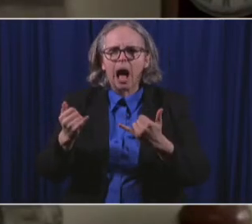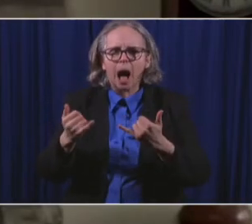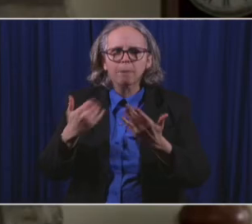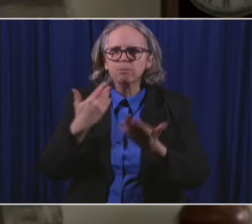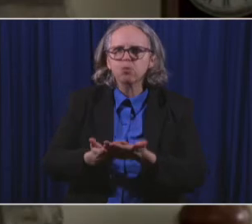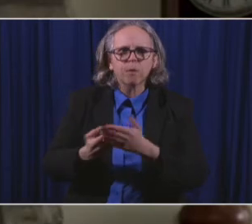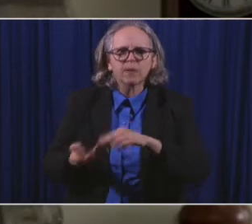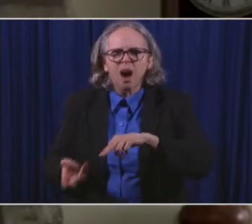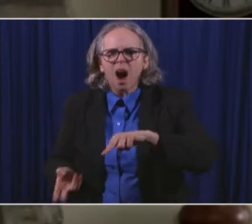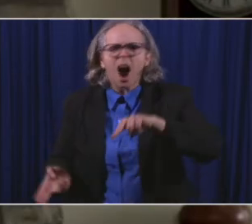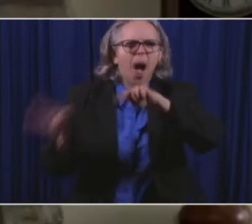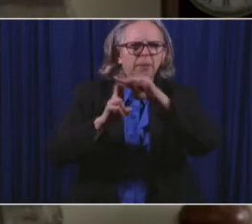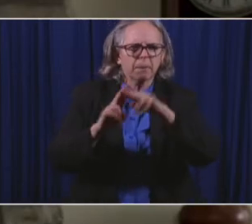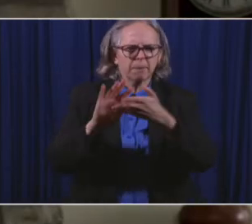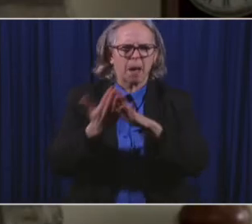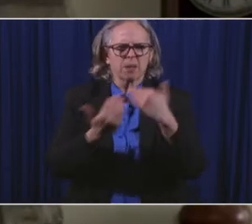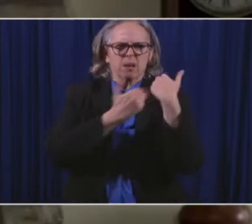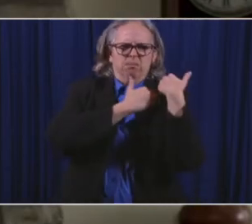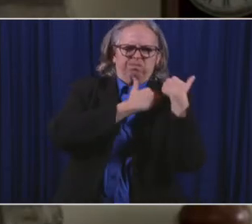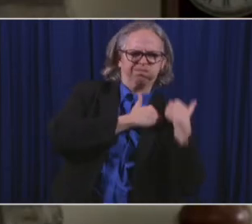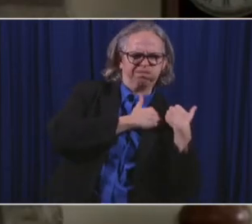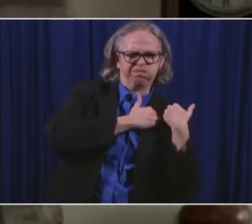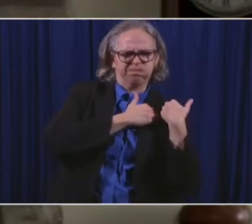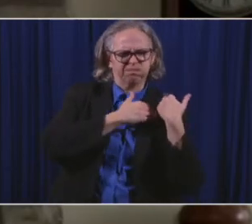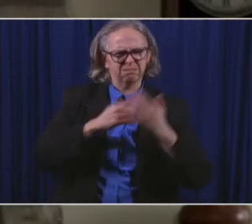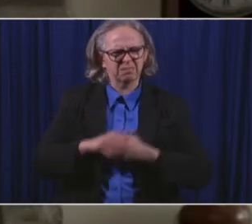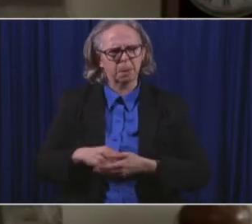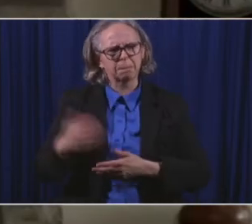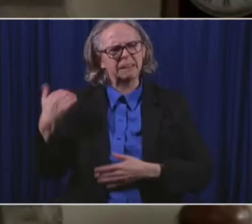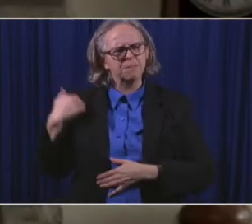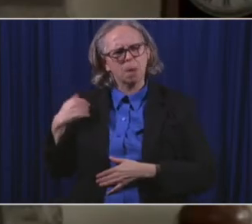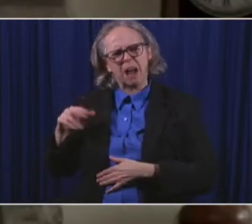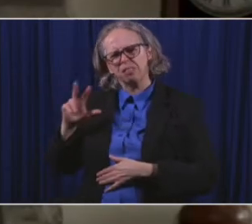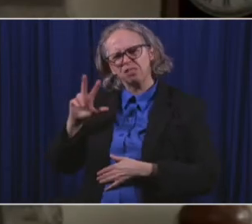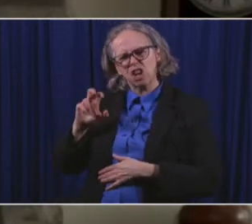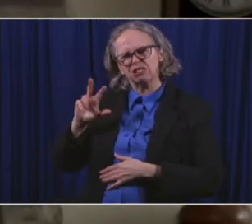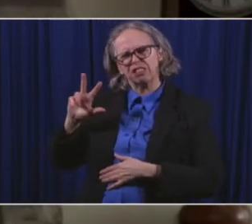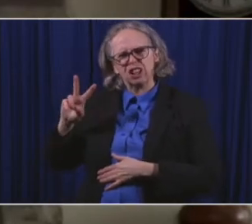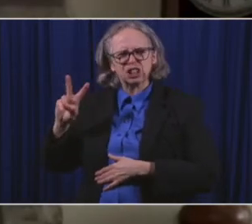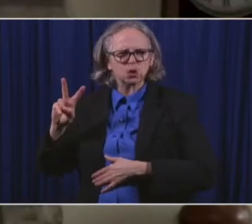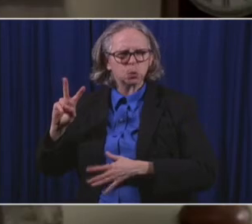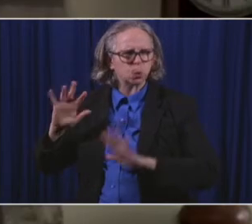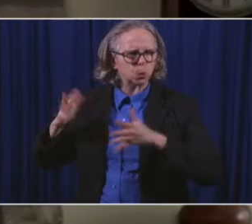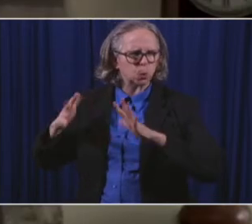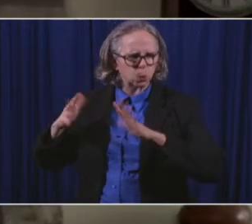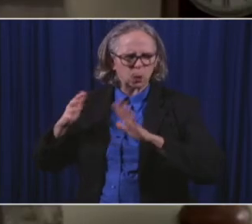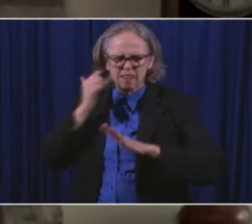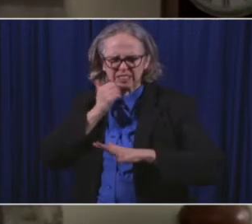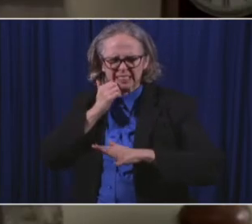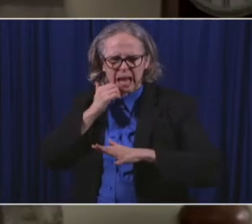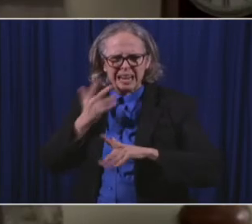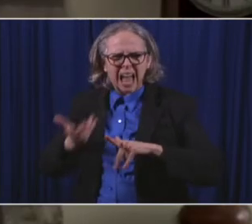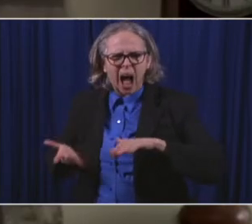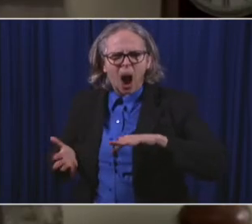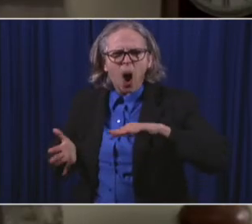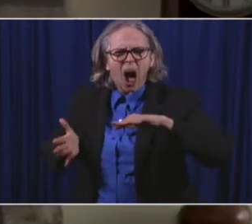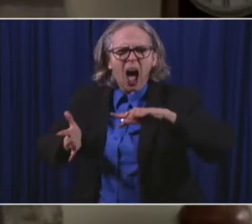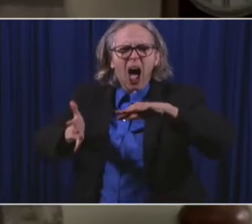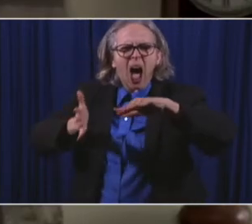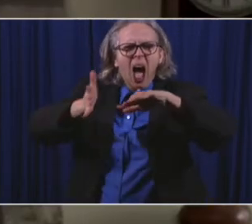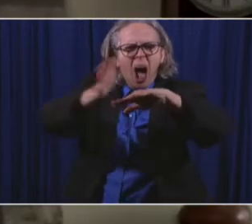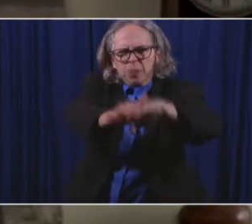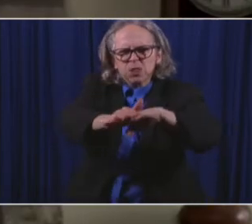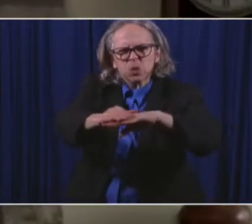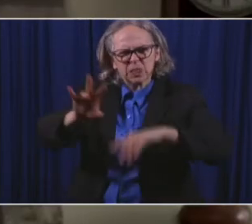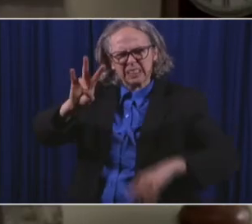local level, have increased from approximately 332 per day to an average of 725